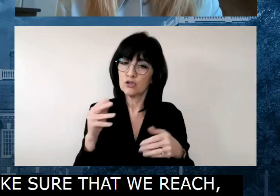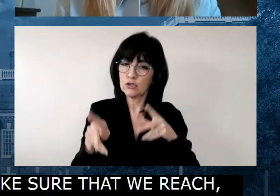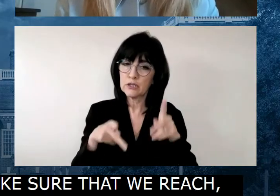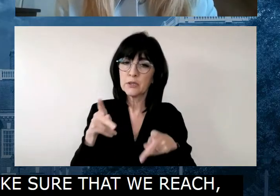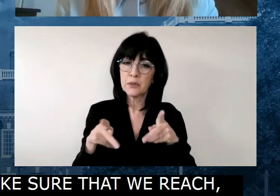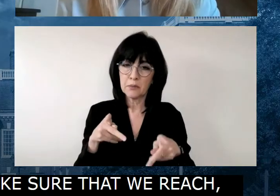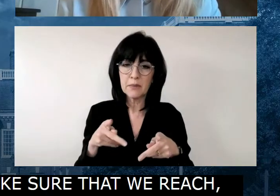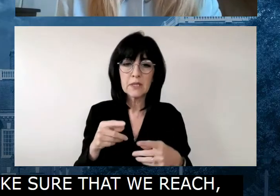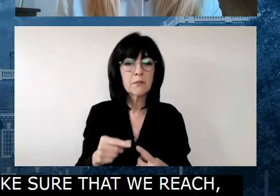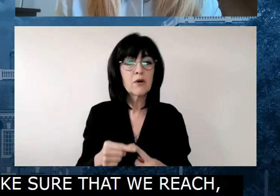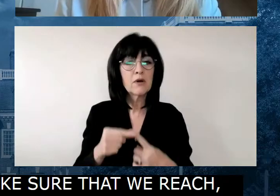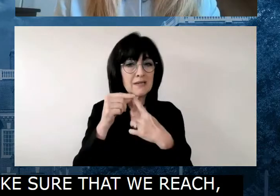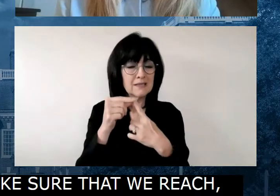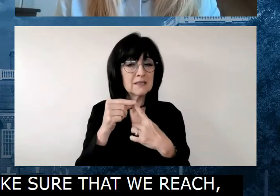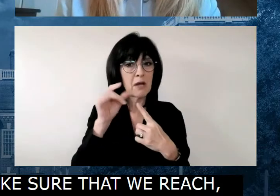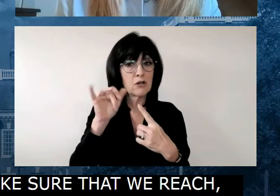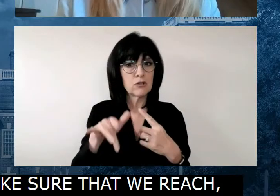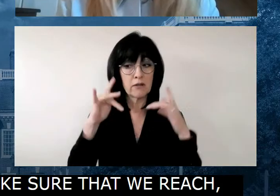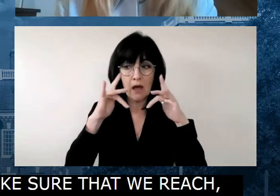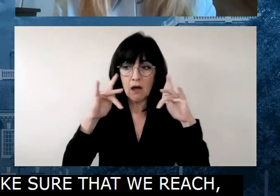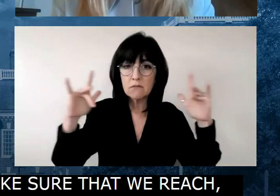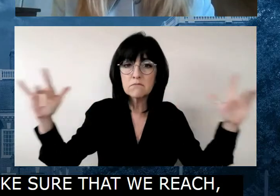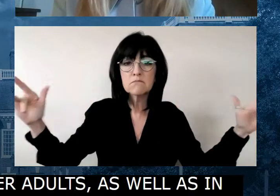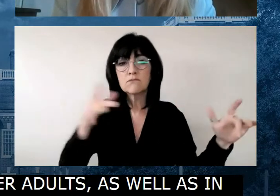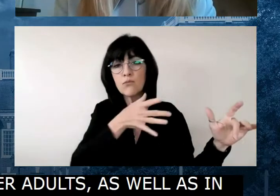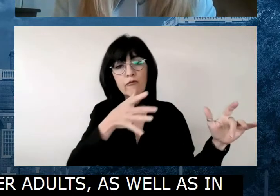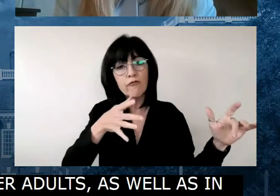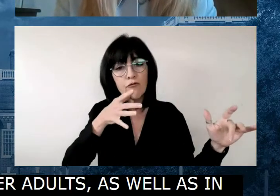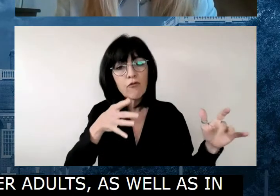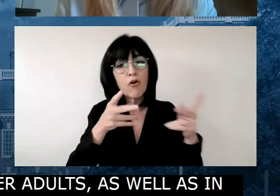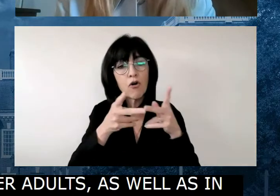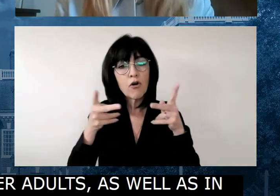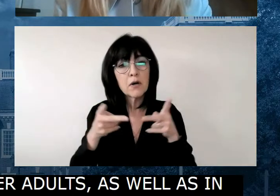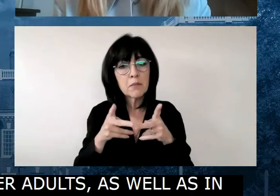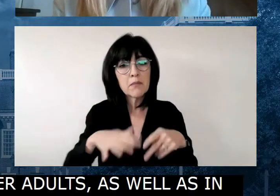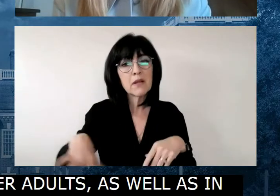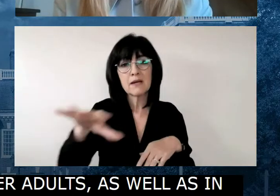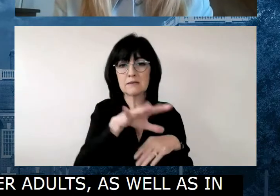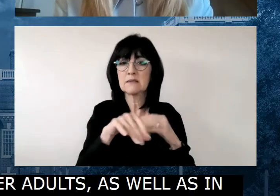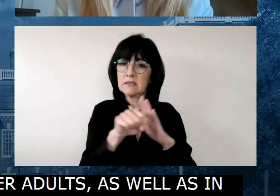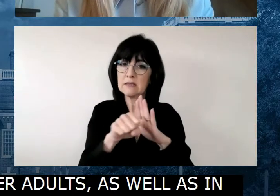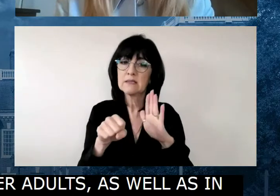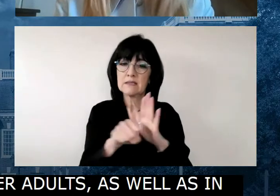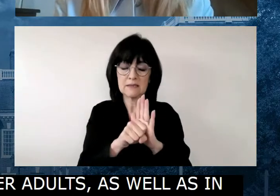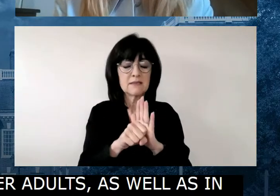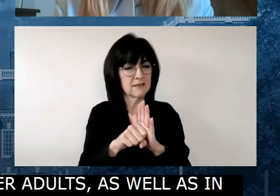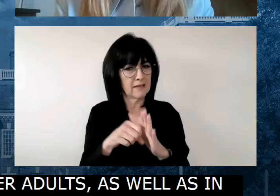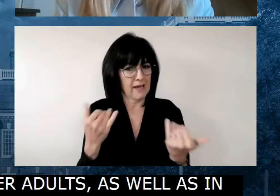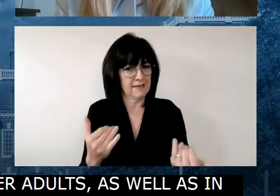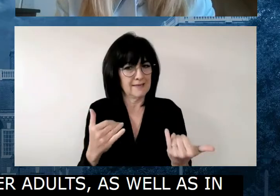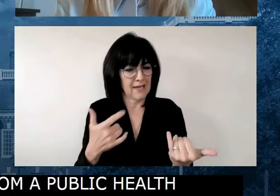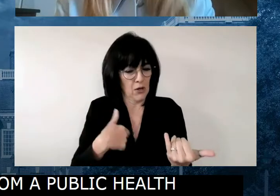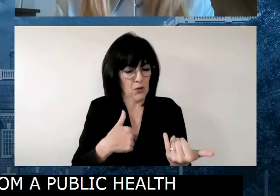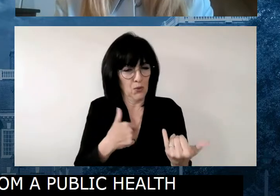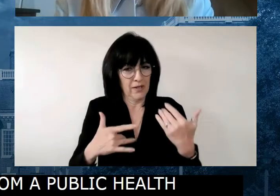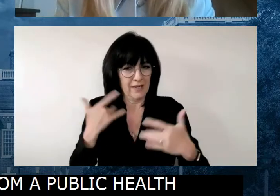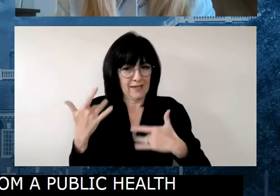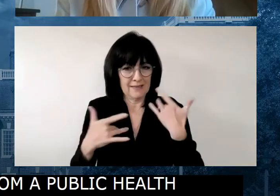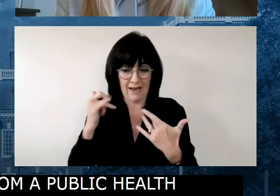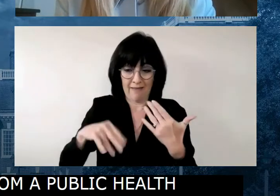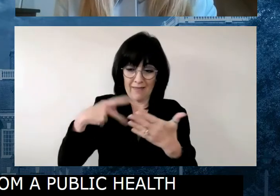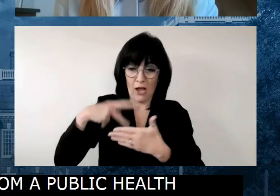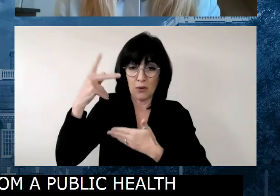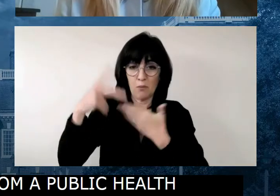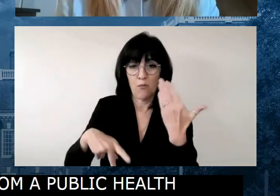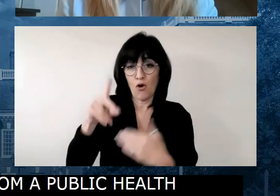areas of the state. So from a public health perspective, we are super excited about the DE-WINS incentive